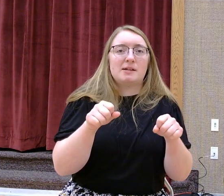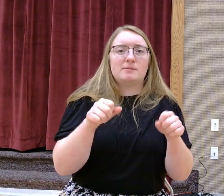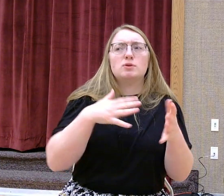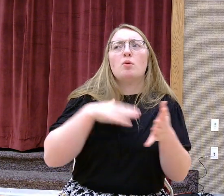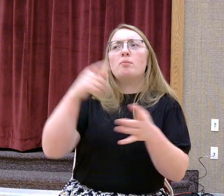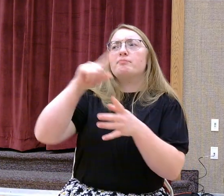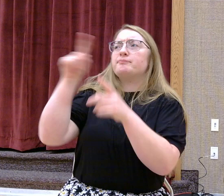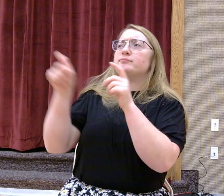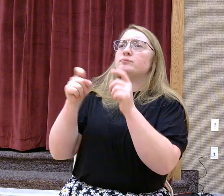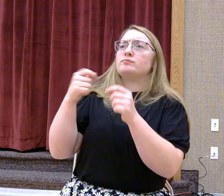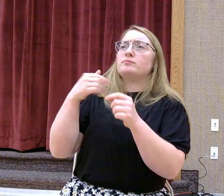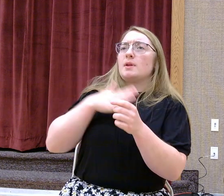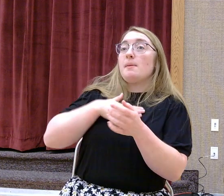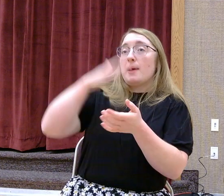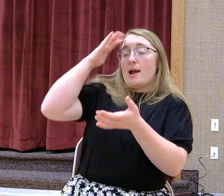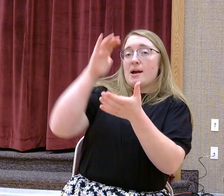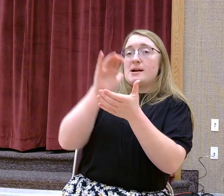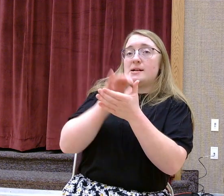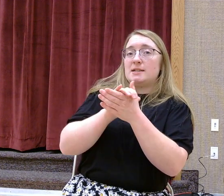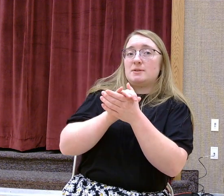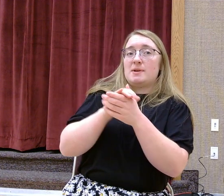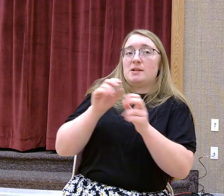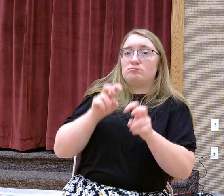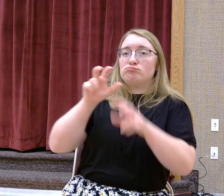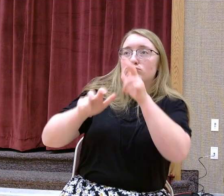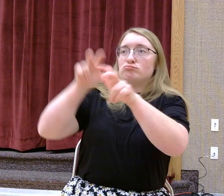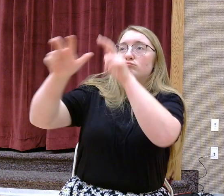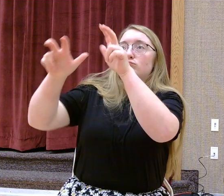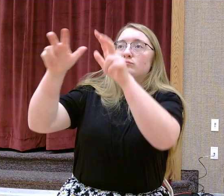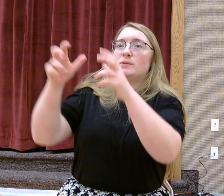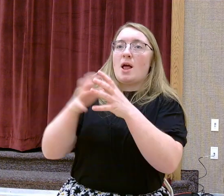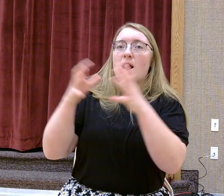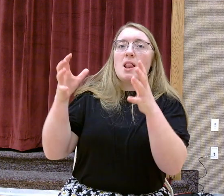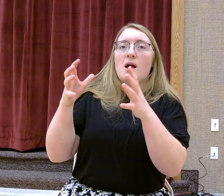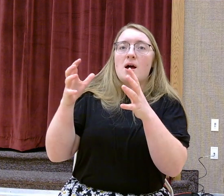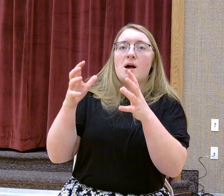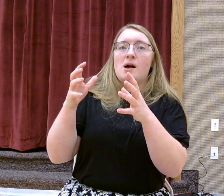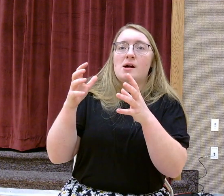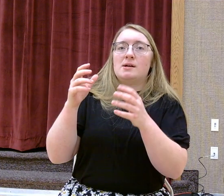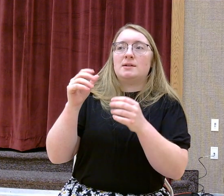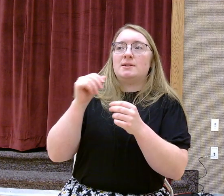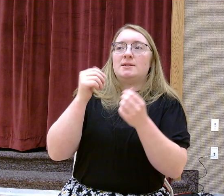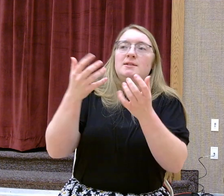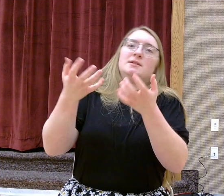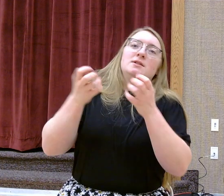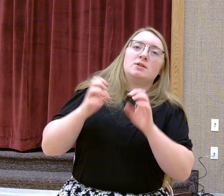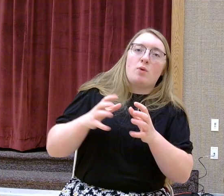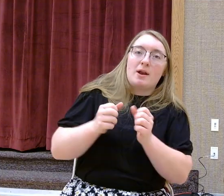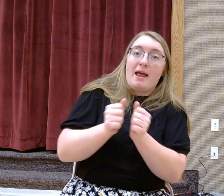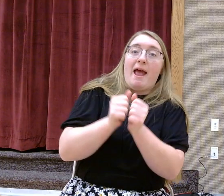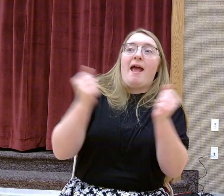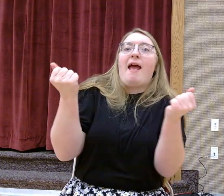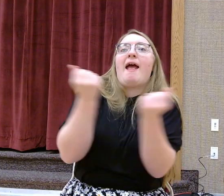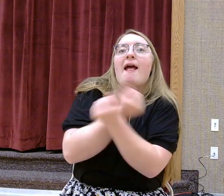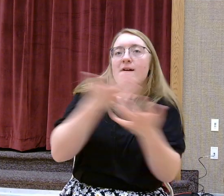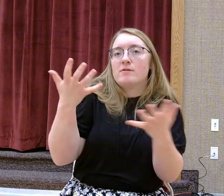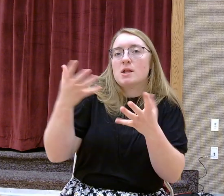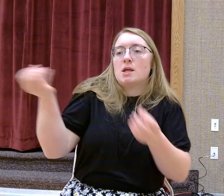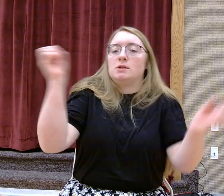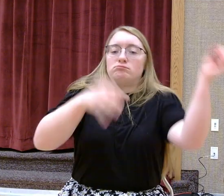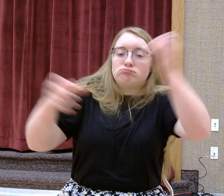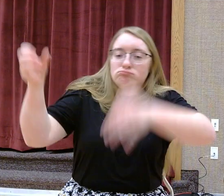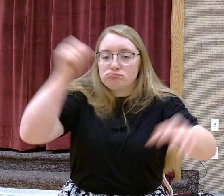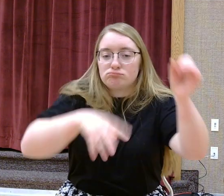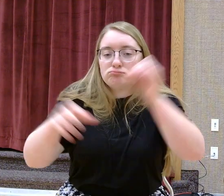backpacks a lot, Yeah. and he's in the backcountry, and he's kind of weird. He doesn't want to take like everything. Mhm. Is there anything